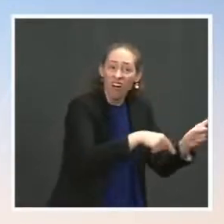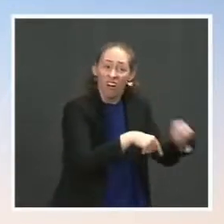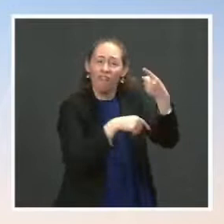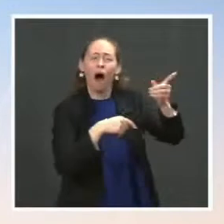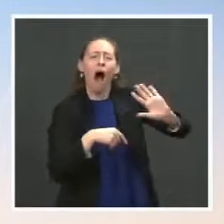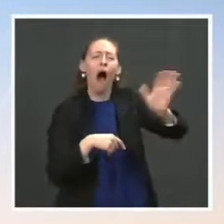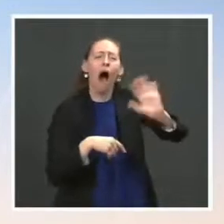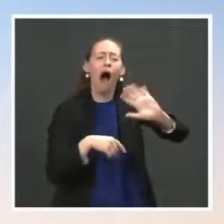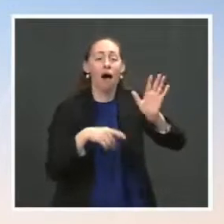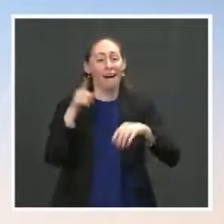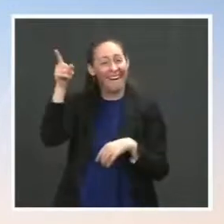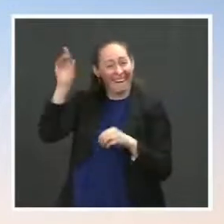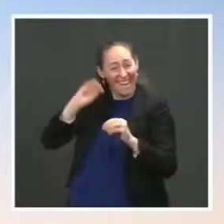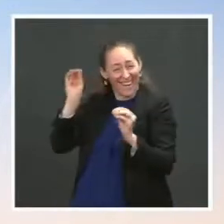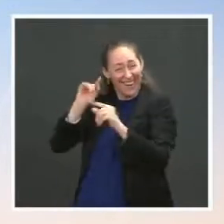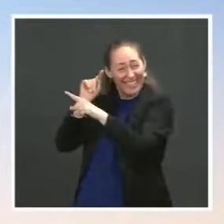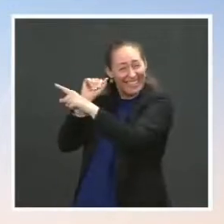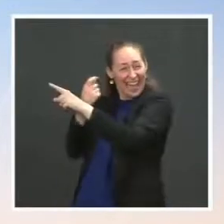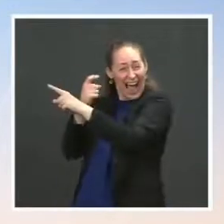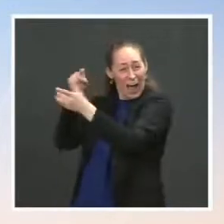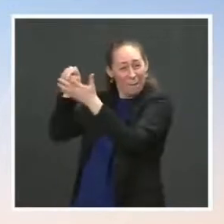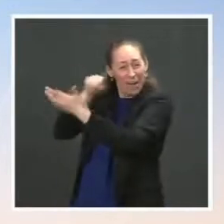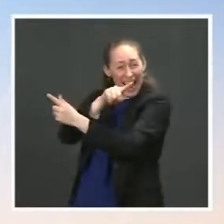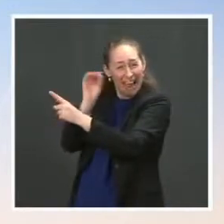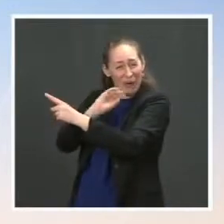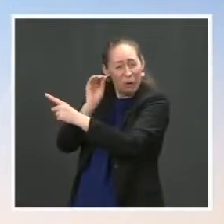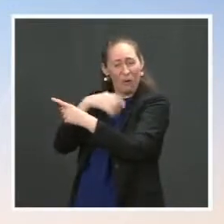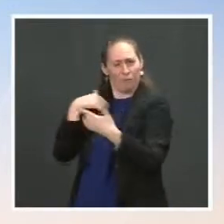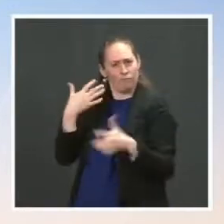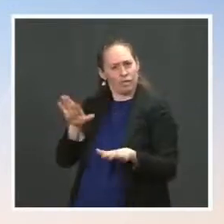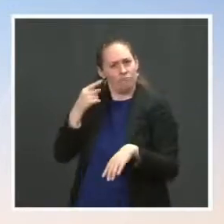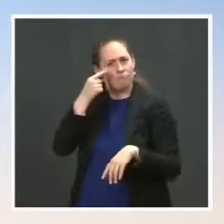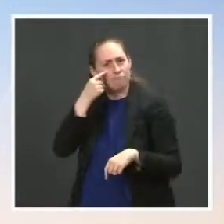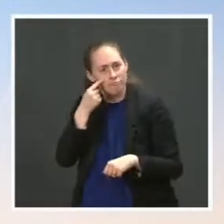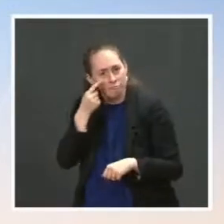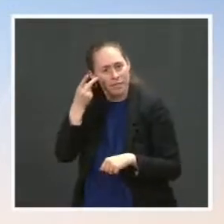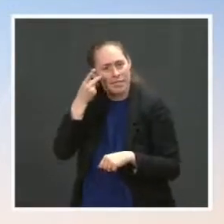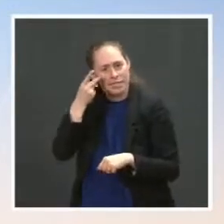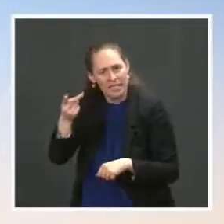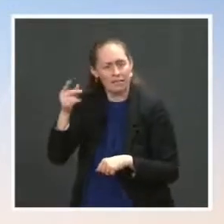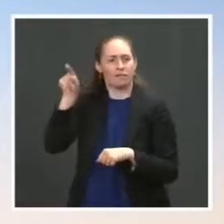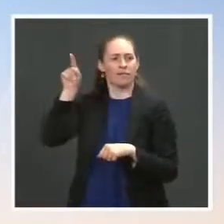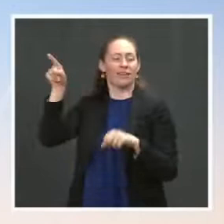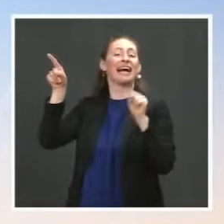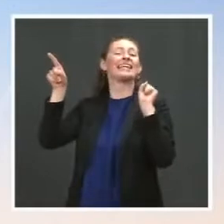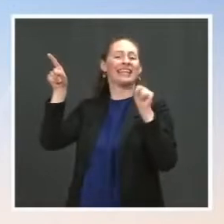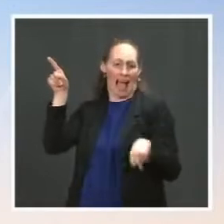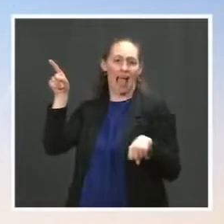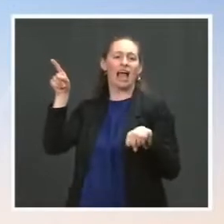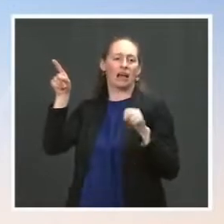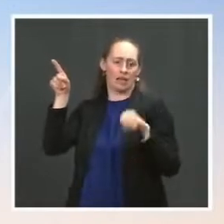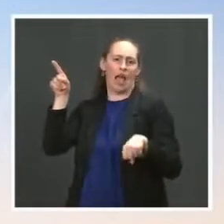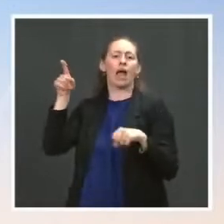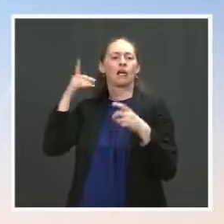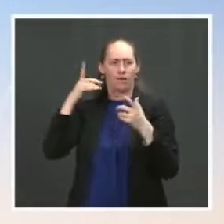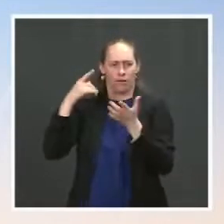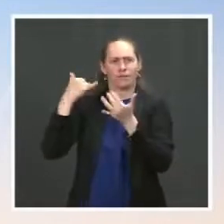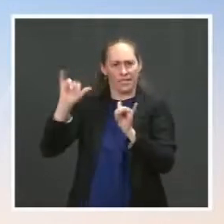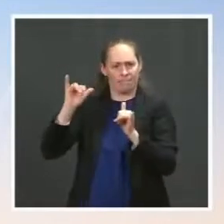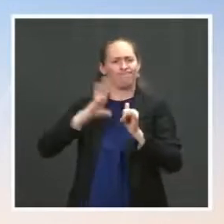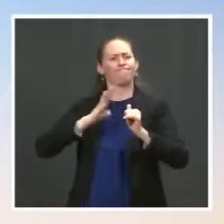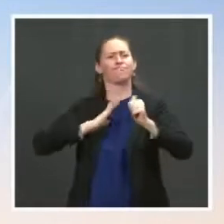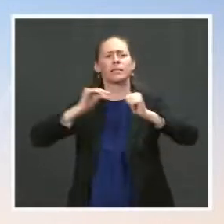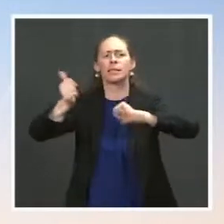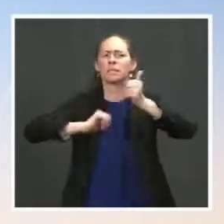there's ample evidence that American corporations can be competitive at a tax rate like 28, for the simple reason that they were